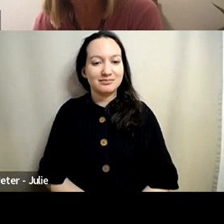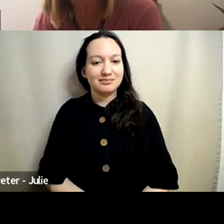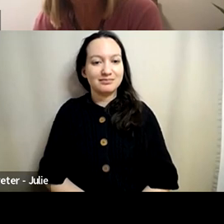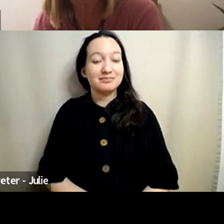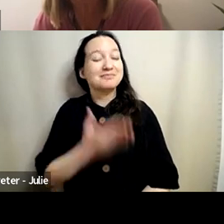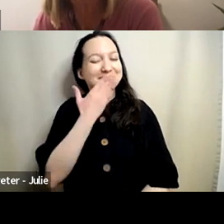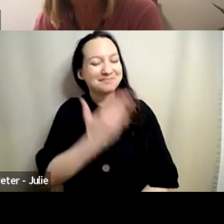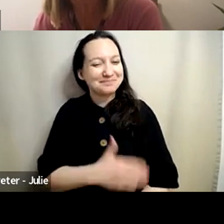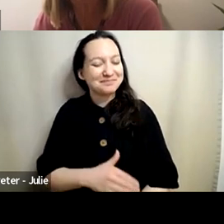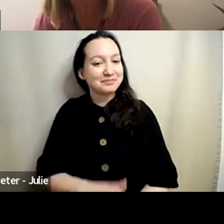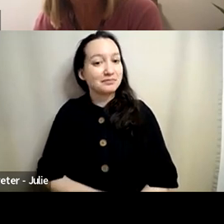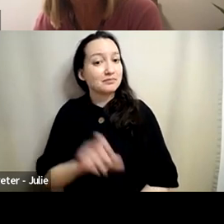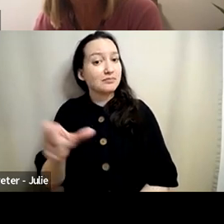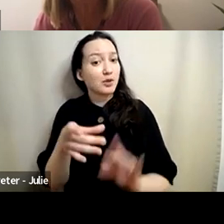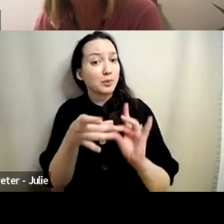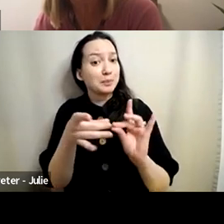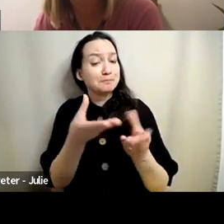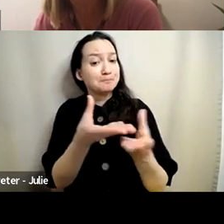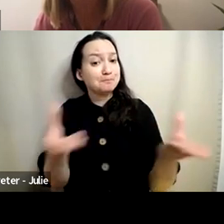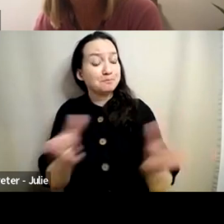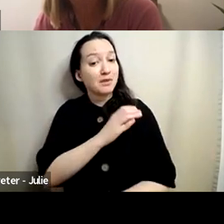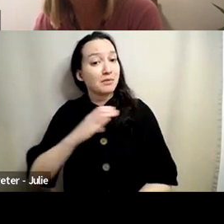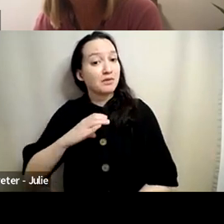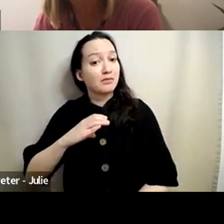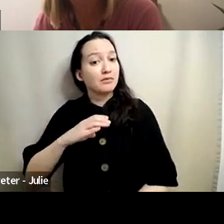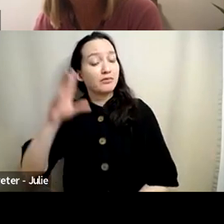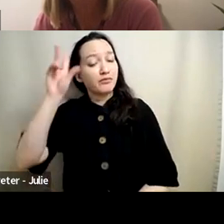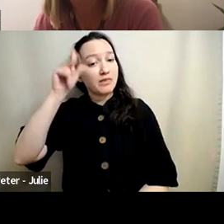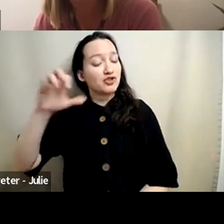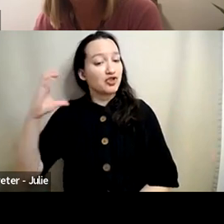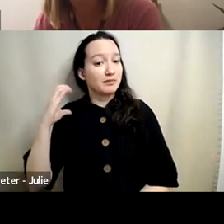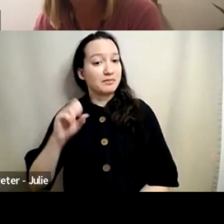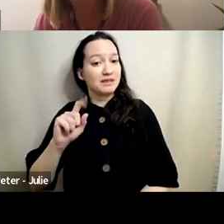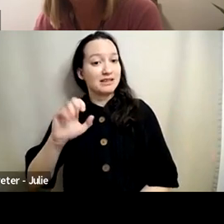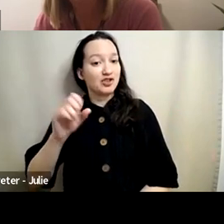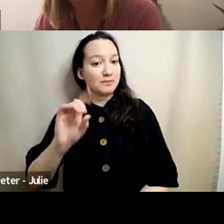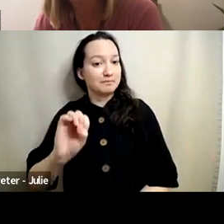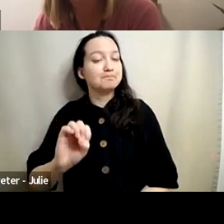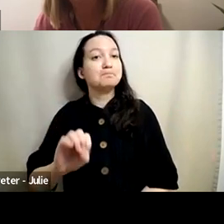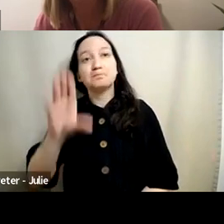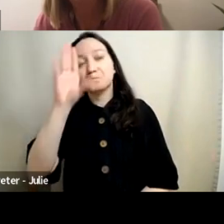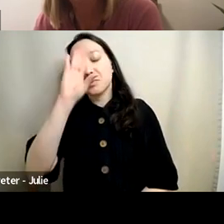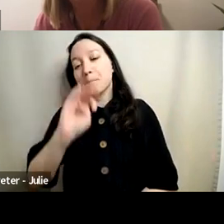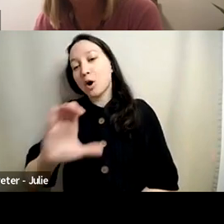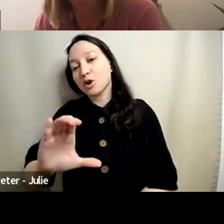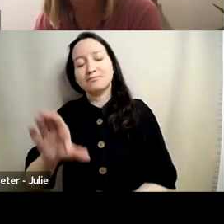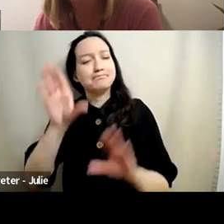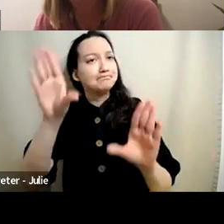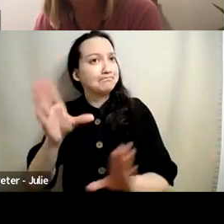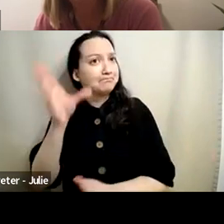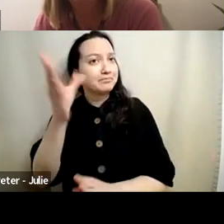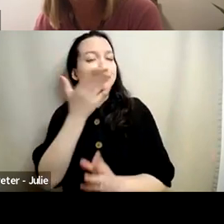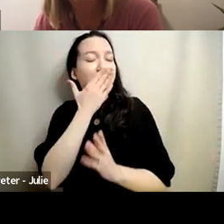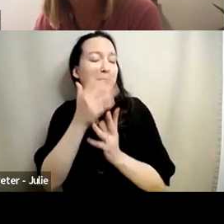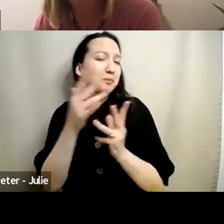you. Thank you. Any other comments, Commissioner, Vice Chair Stretchow? Hi, Mark. Great presentation. Thank